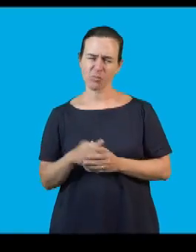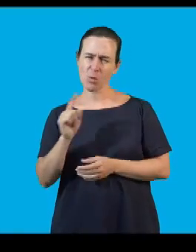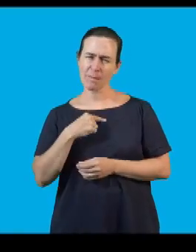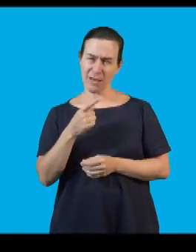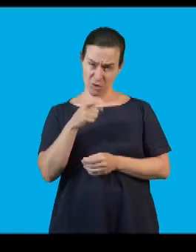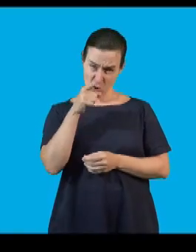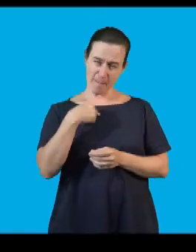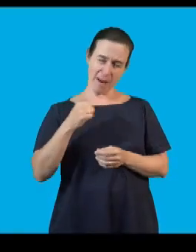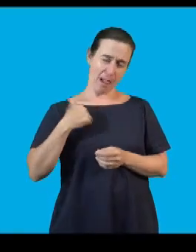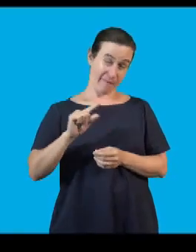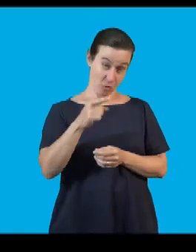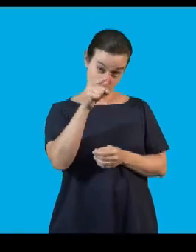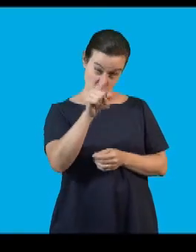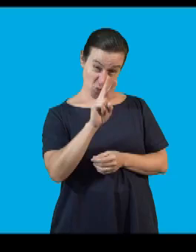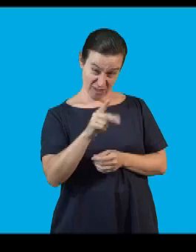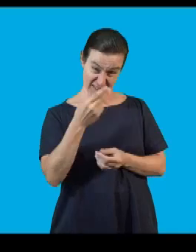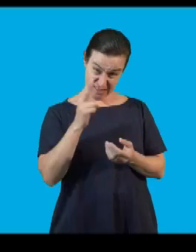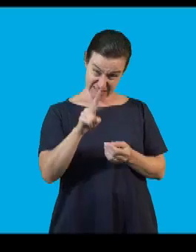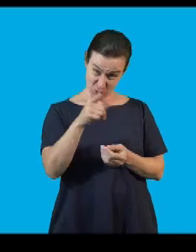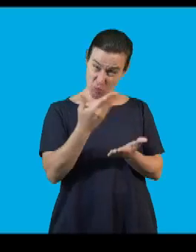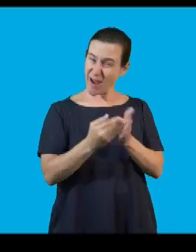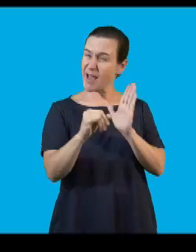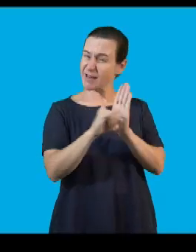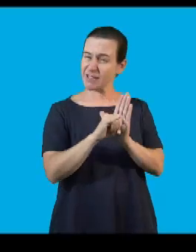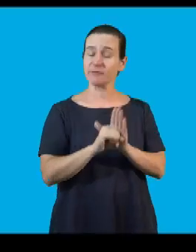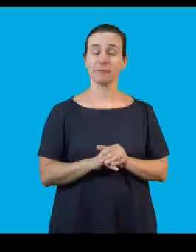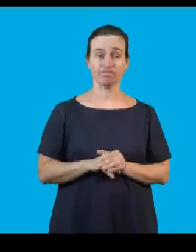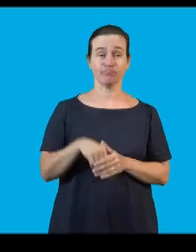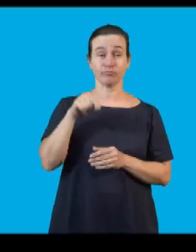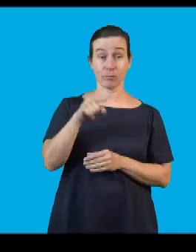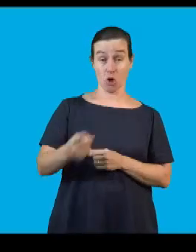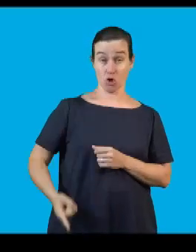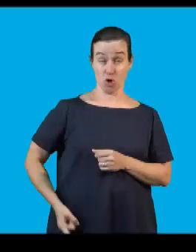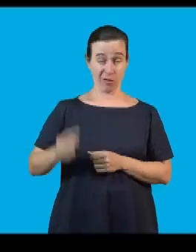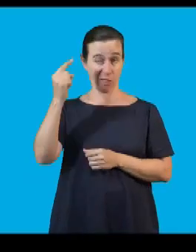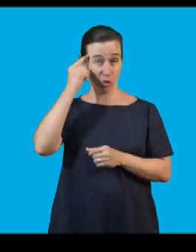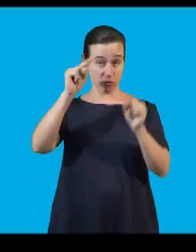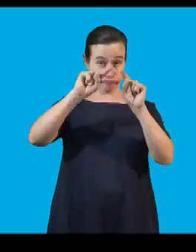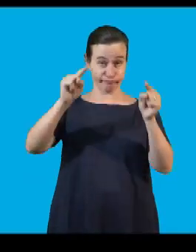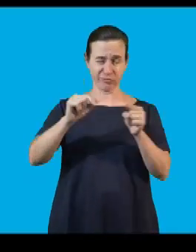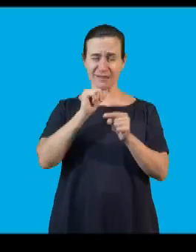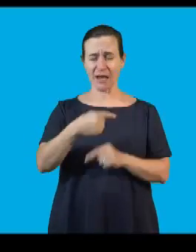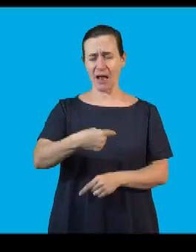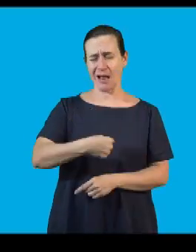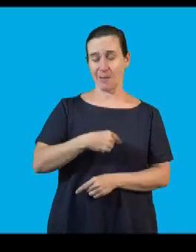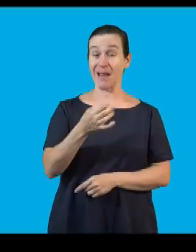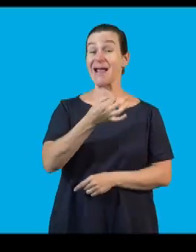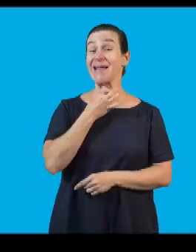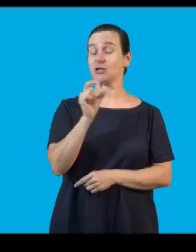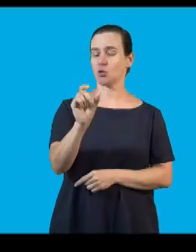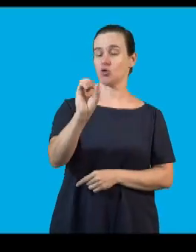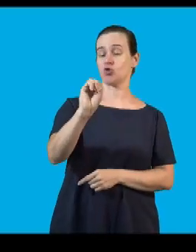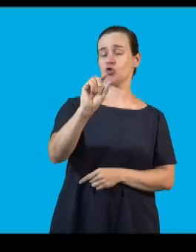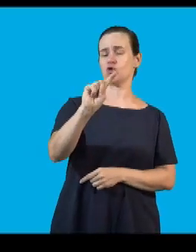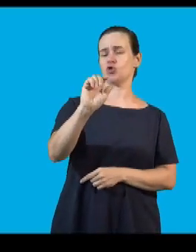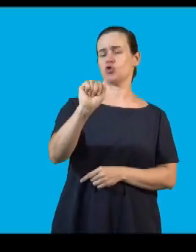at your clues and see if you can find anything. So the dog's thought bubble says, I'm starved, all right? So already, even